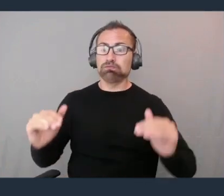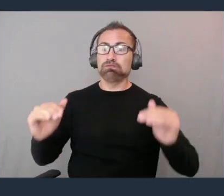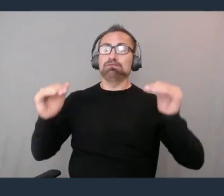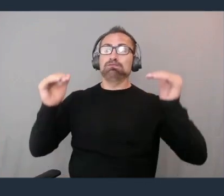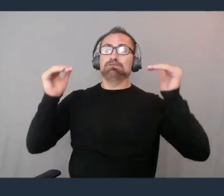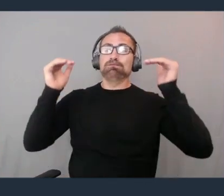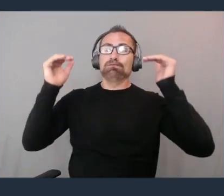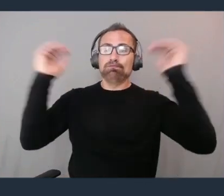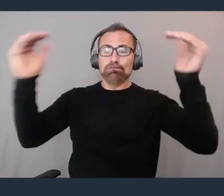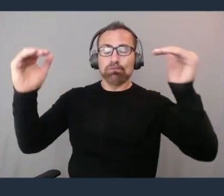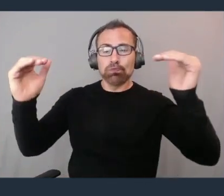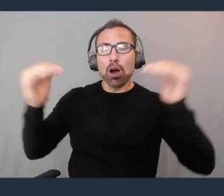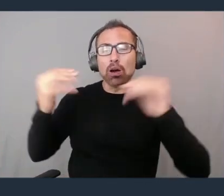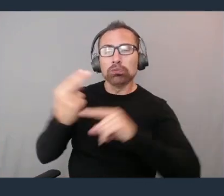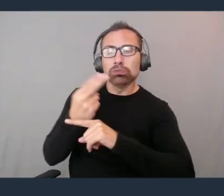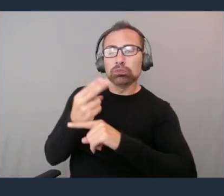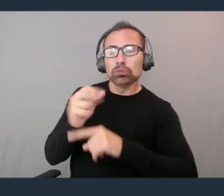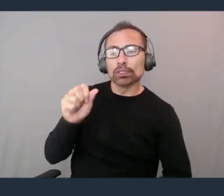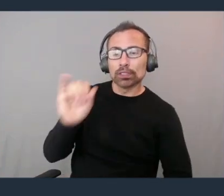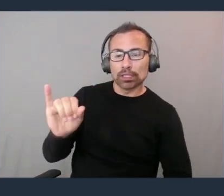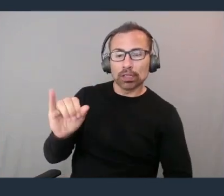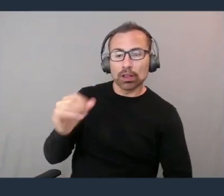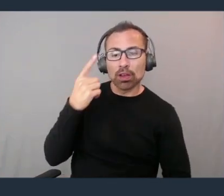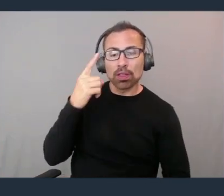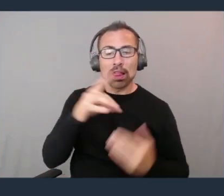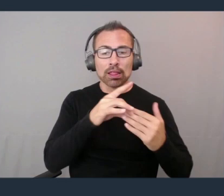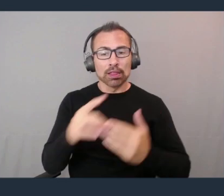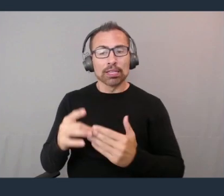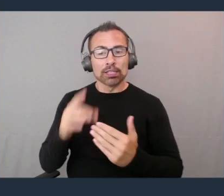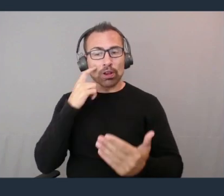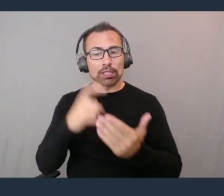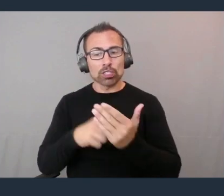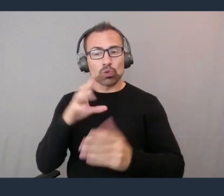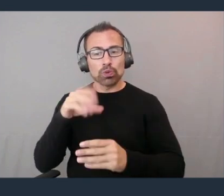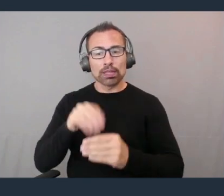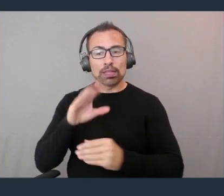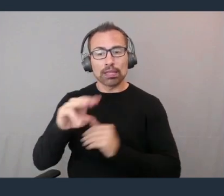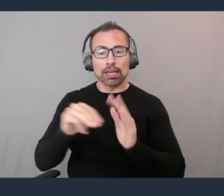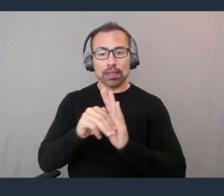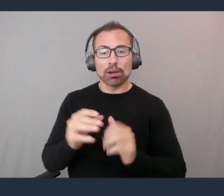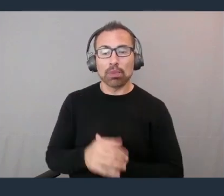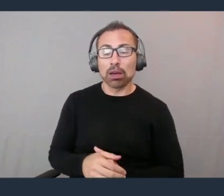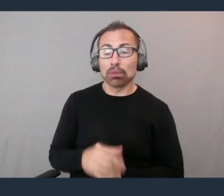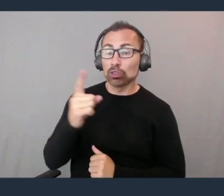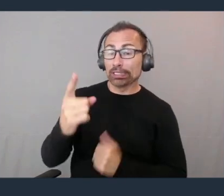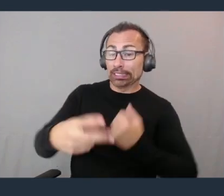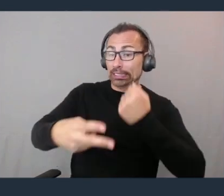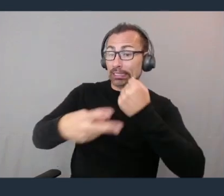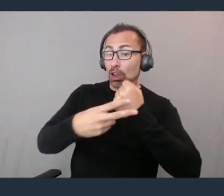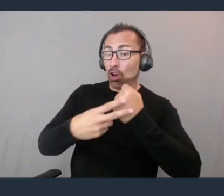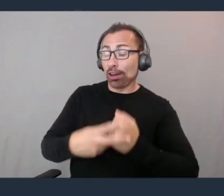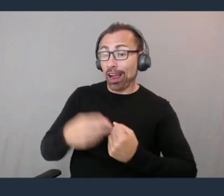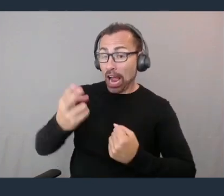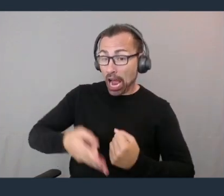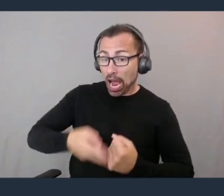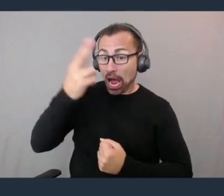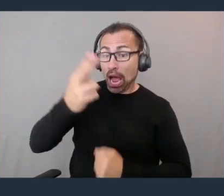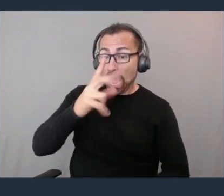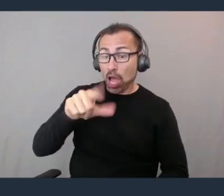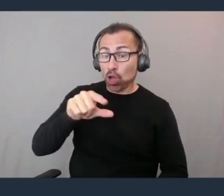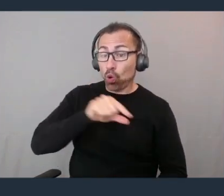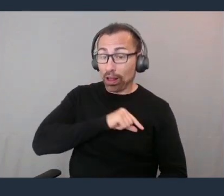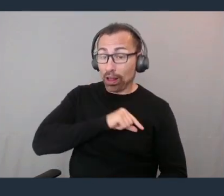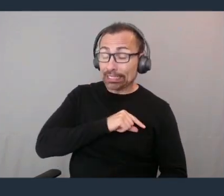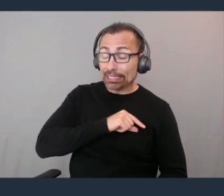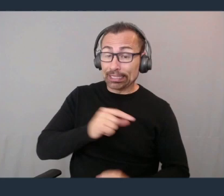for handwriting recognition in their models. They archived high quality digital images in Amazon S3 Glacier